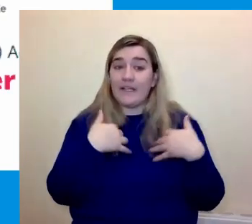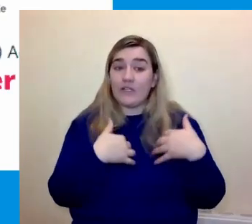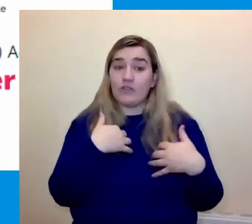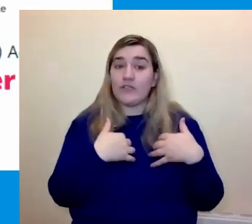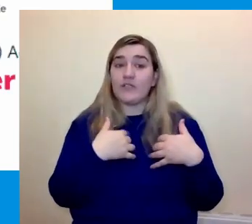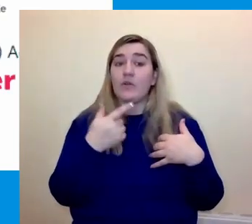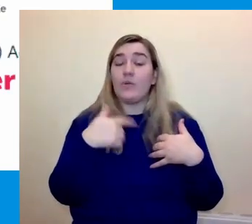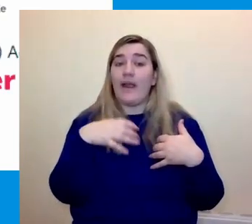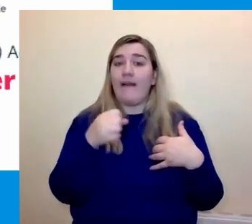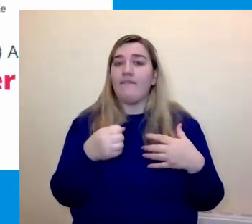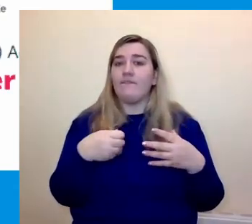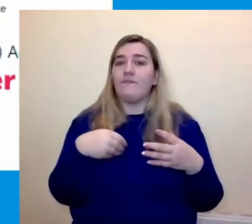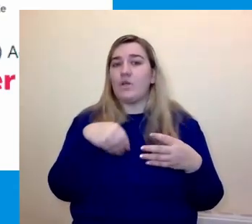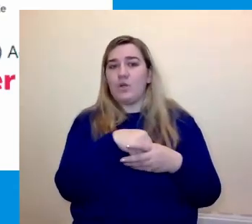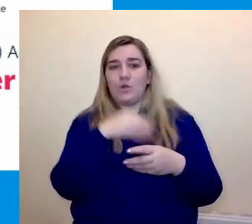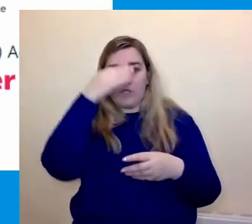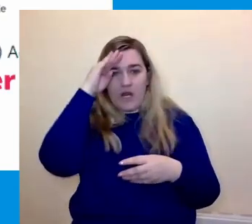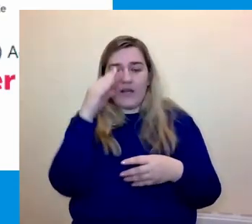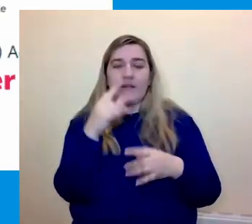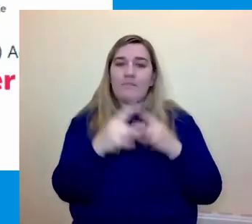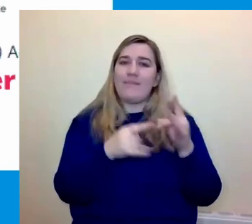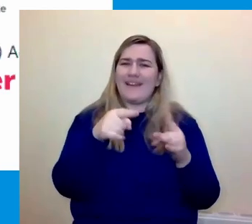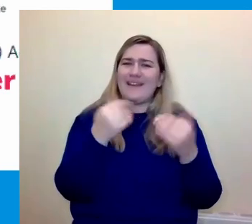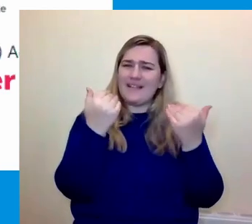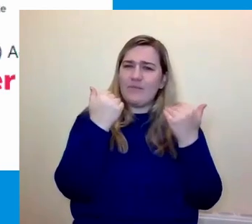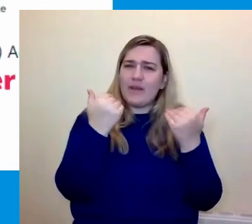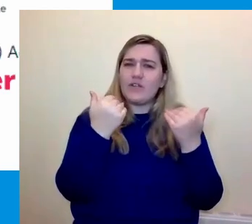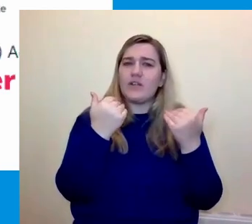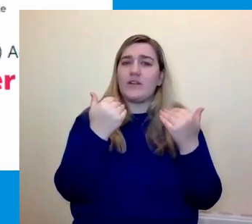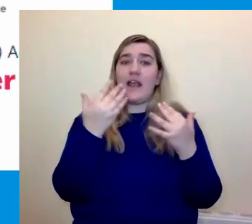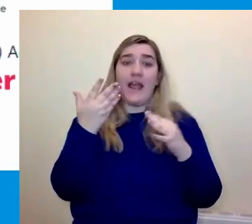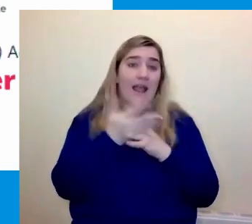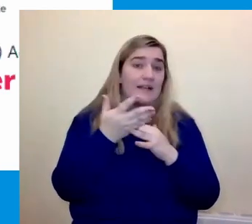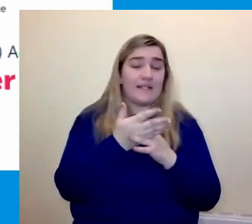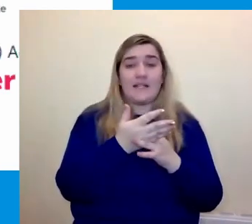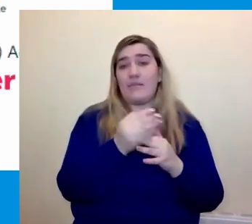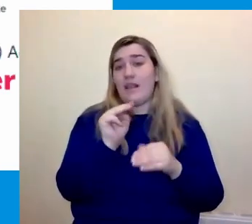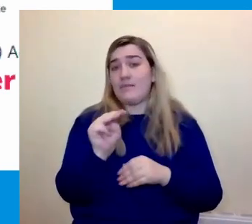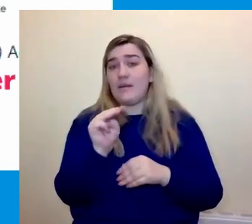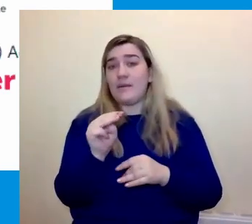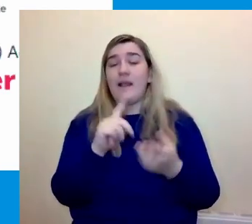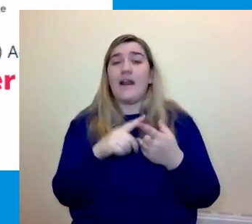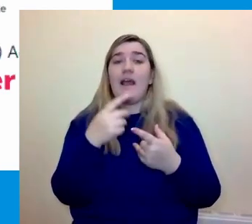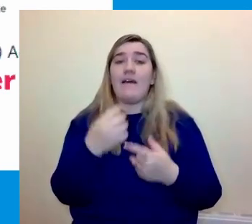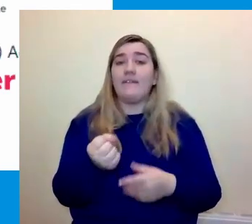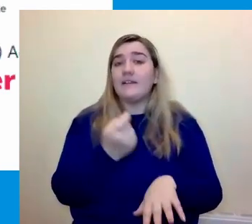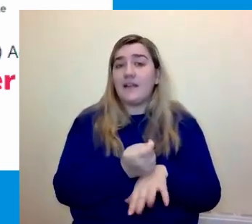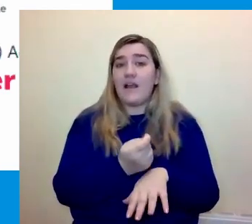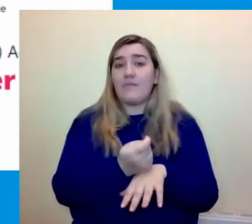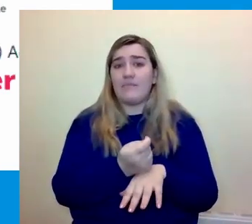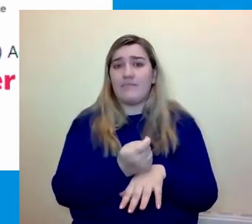at Inclusion Ireland was making the information as accessible as possible and taking the time that it